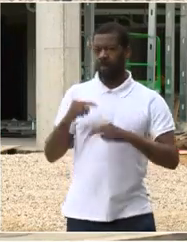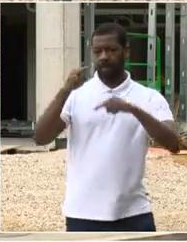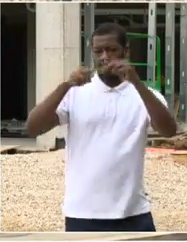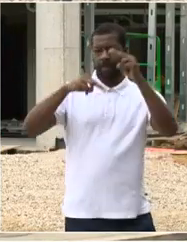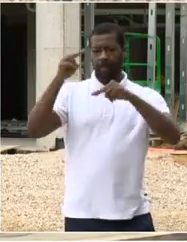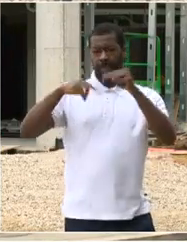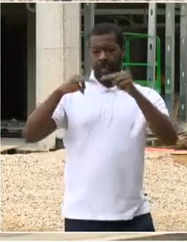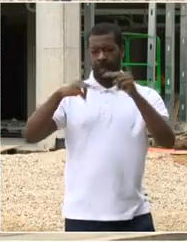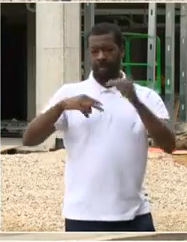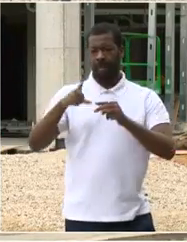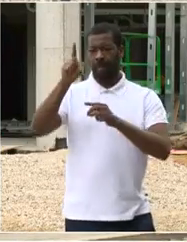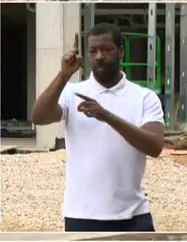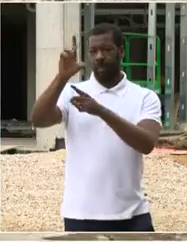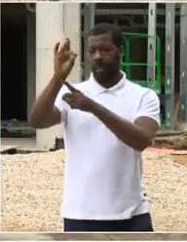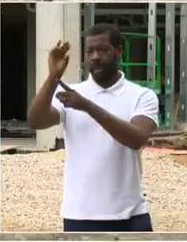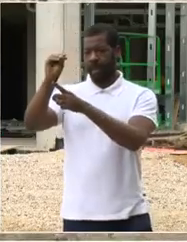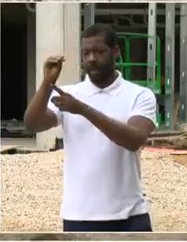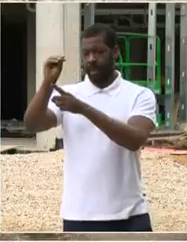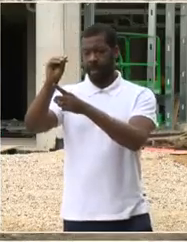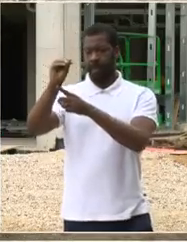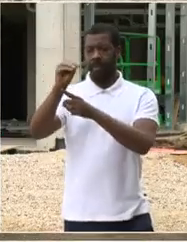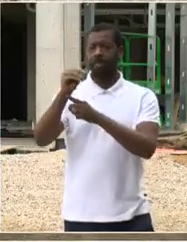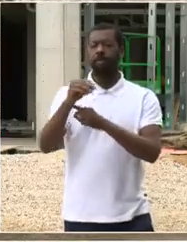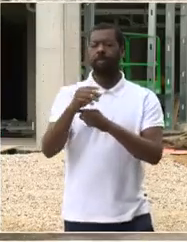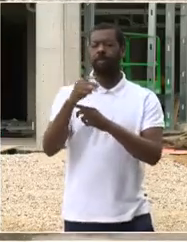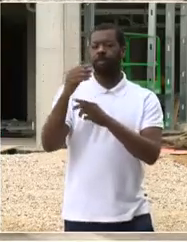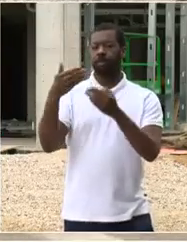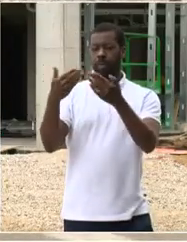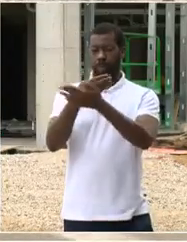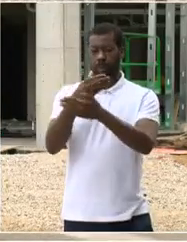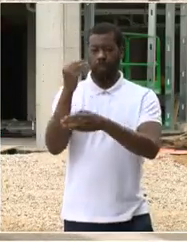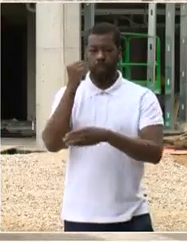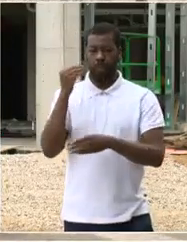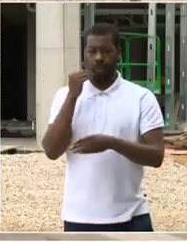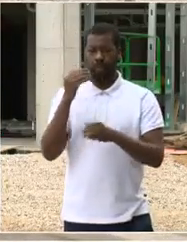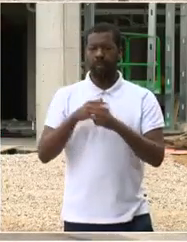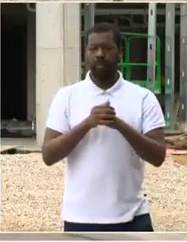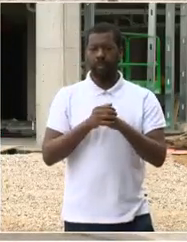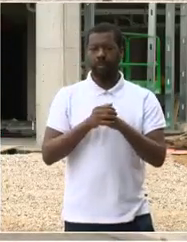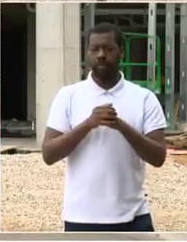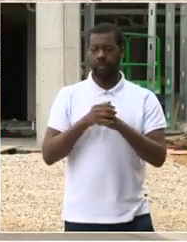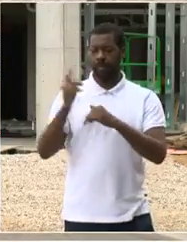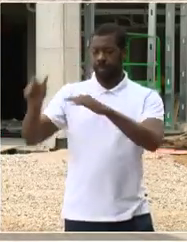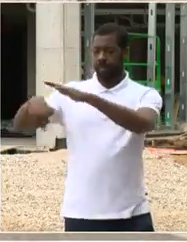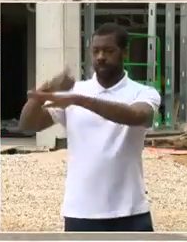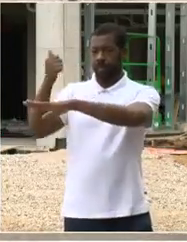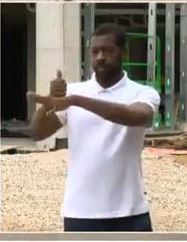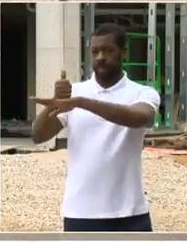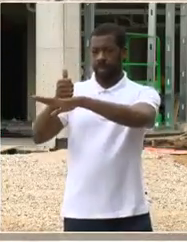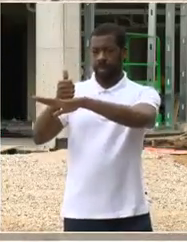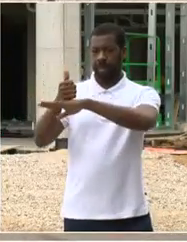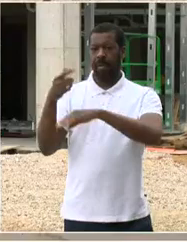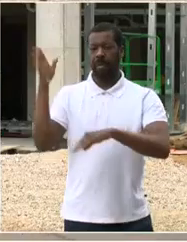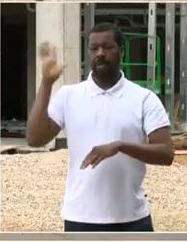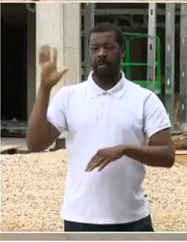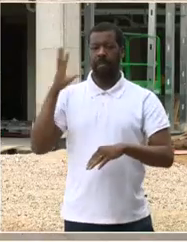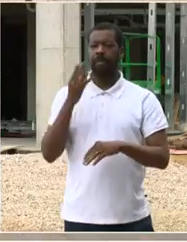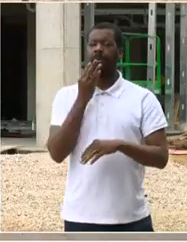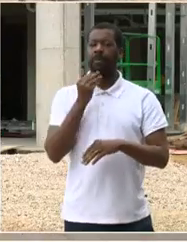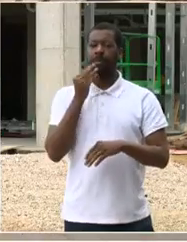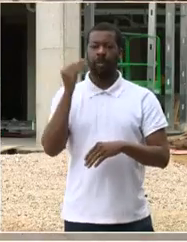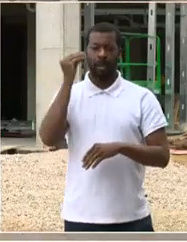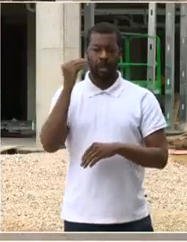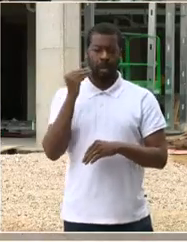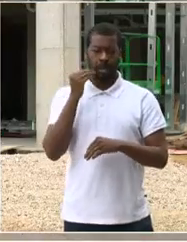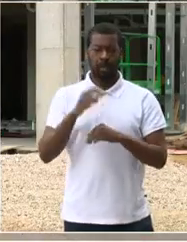be 185 new units of housing on the site where we had the former Hebrew Home for the Aged and the